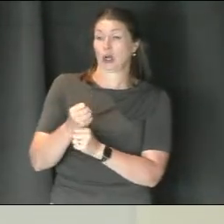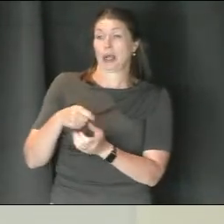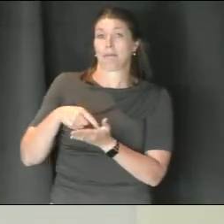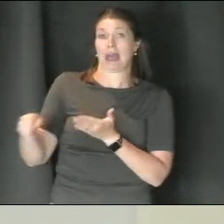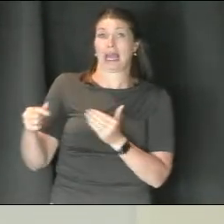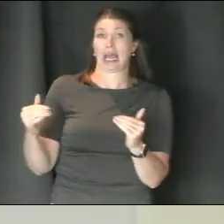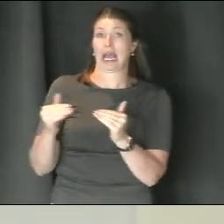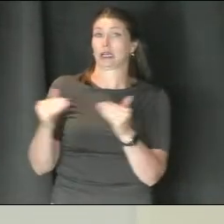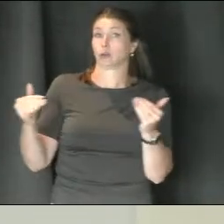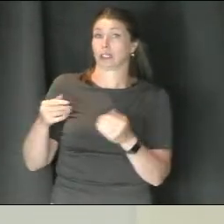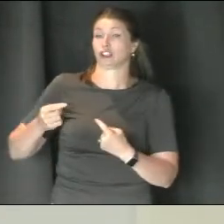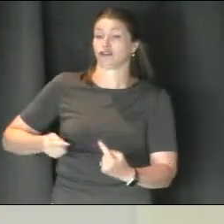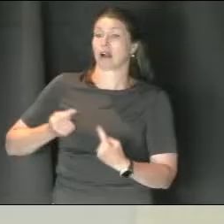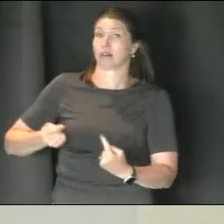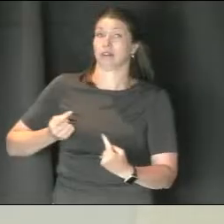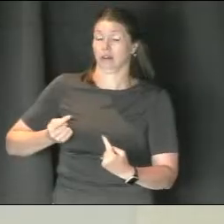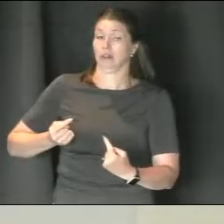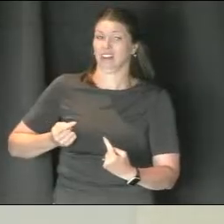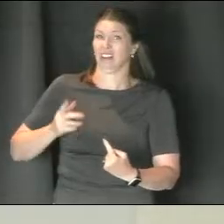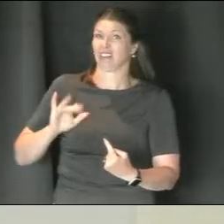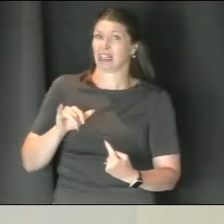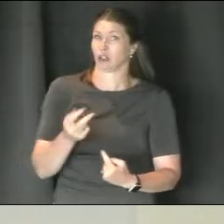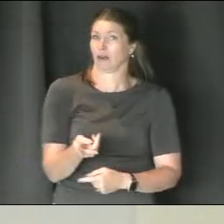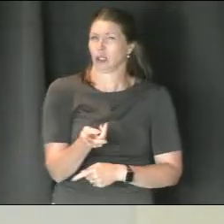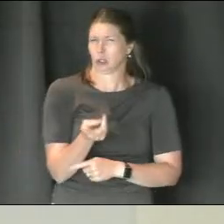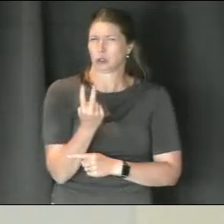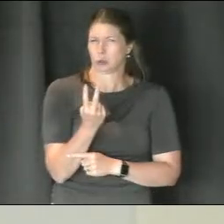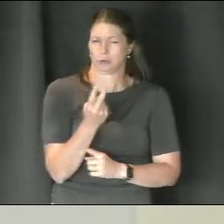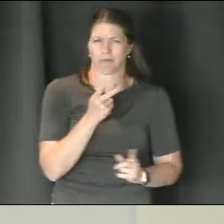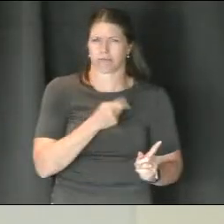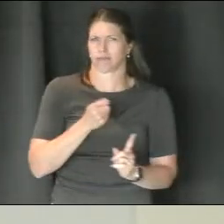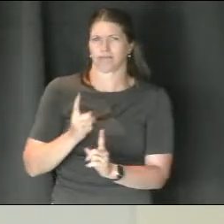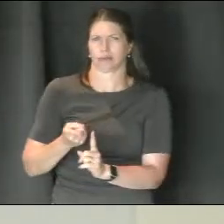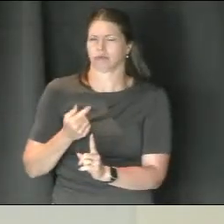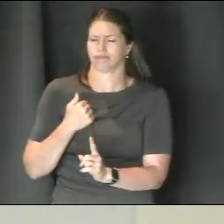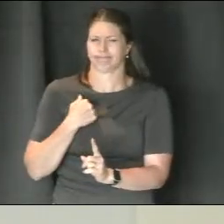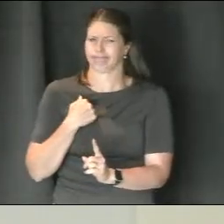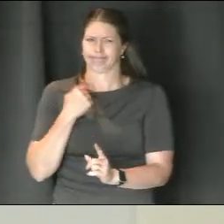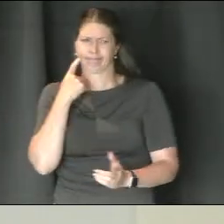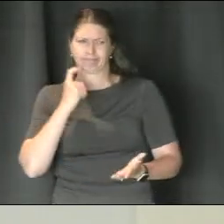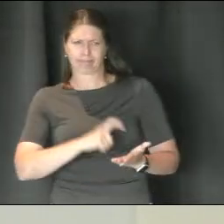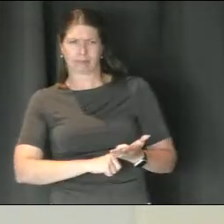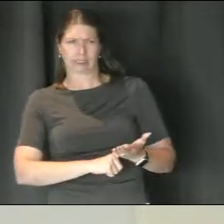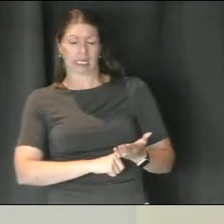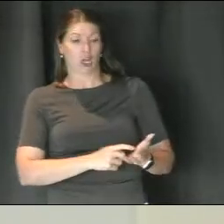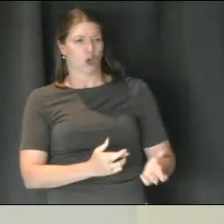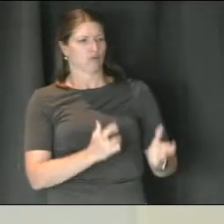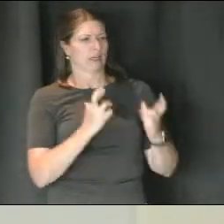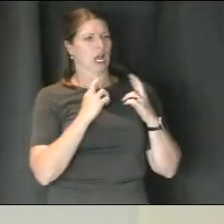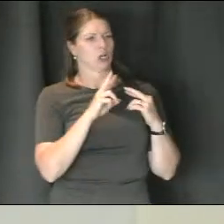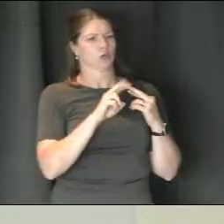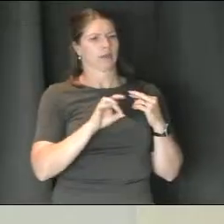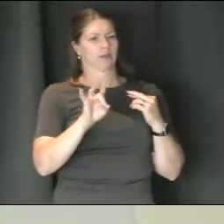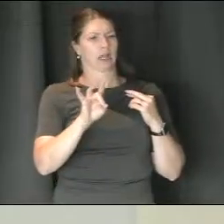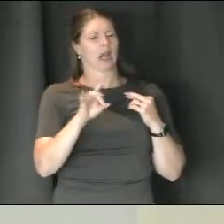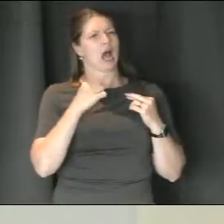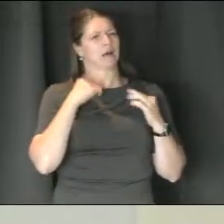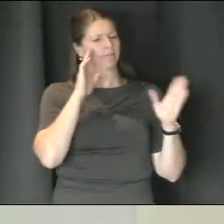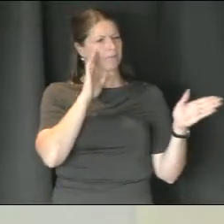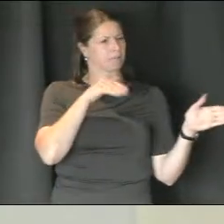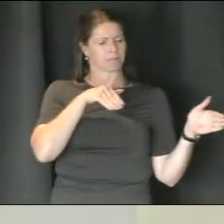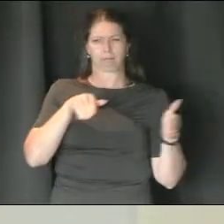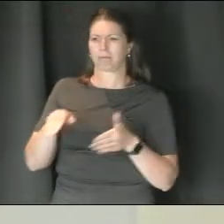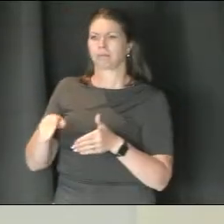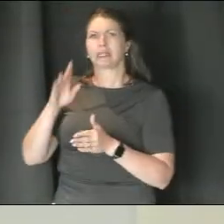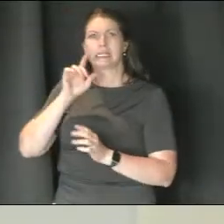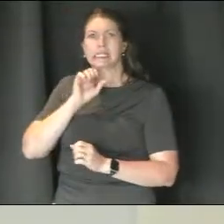few. After I retired in 2008, my focus shifted to seniors issues. I